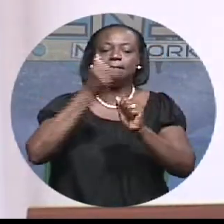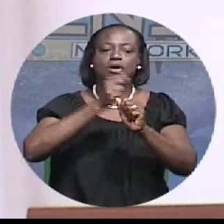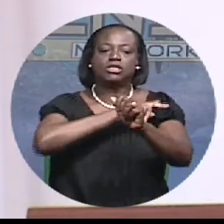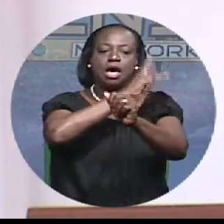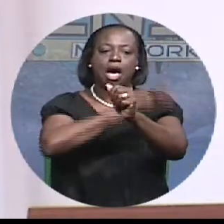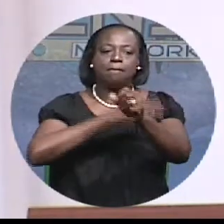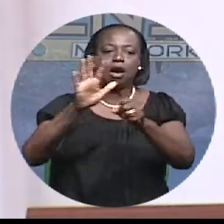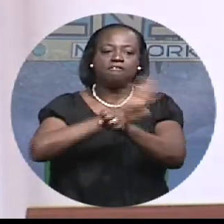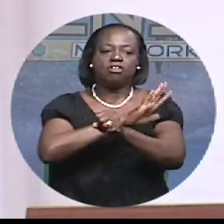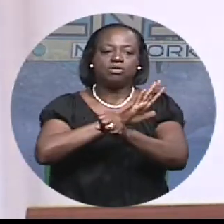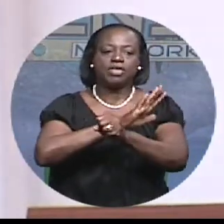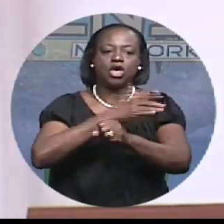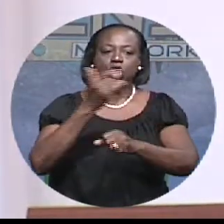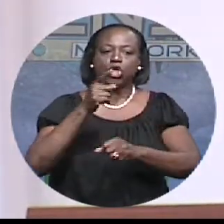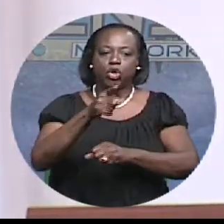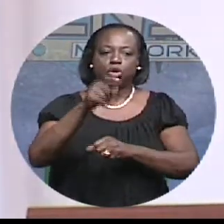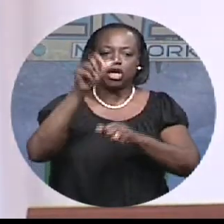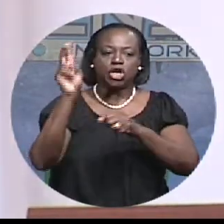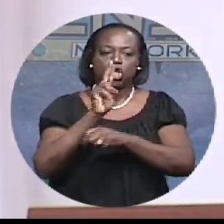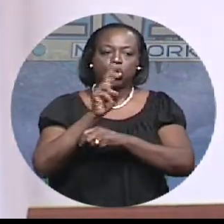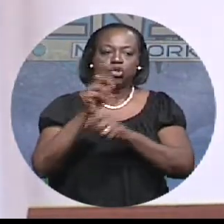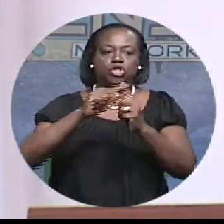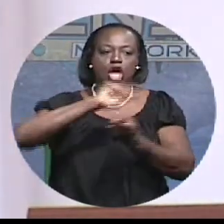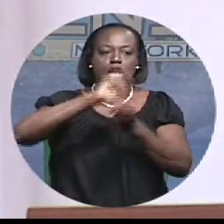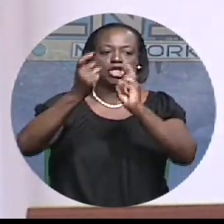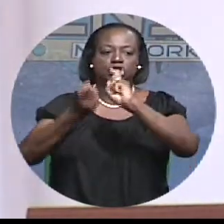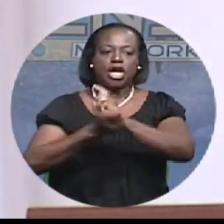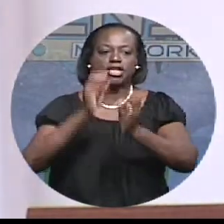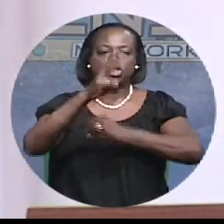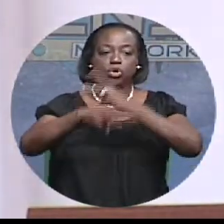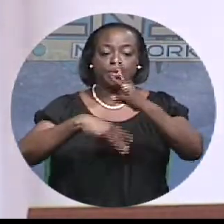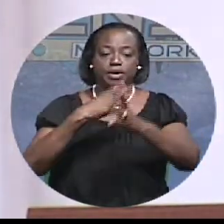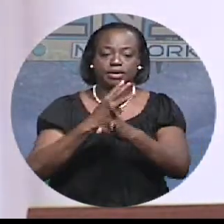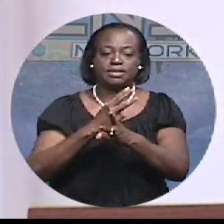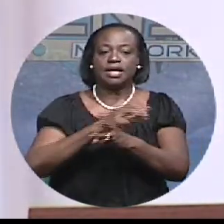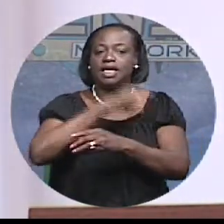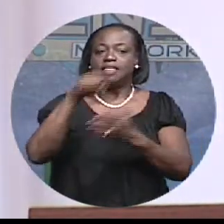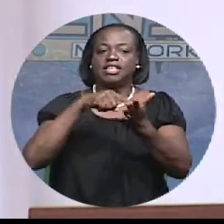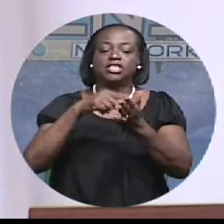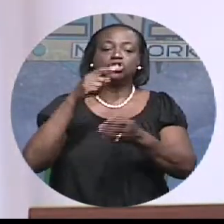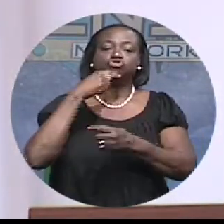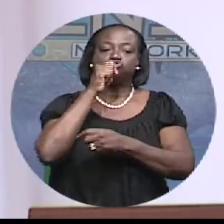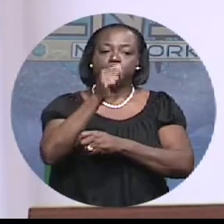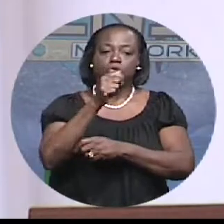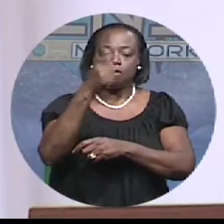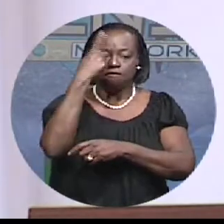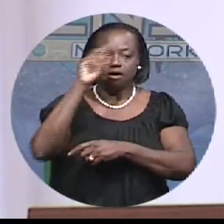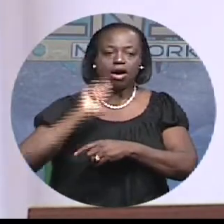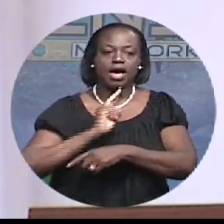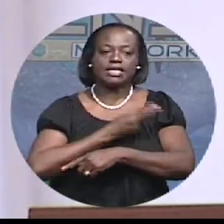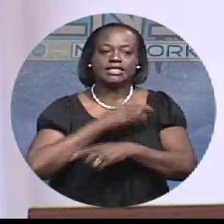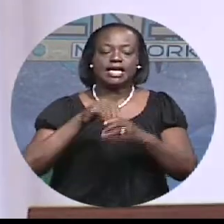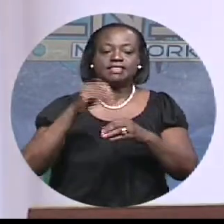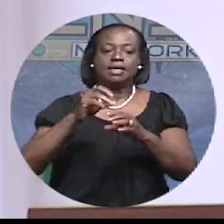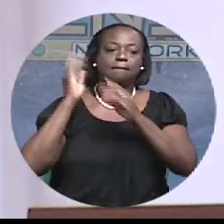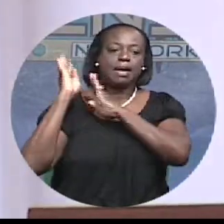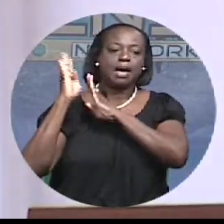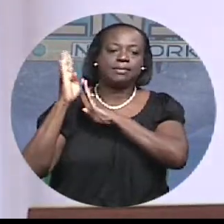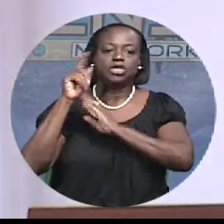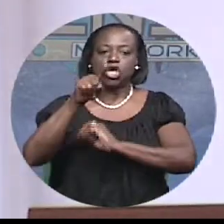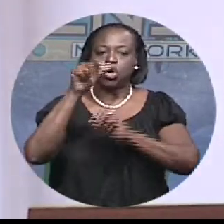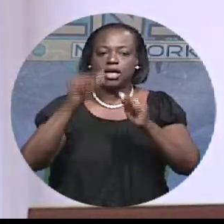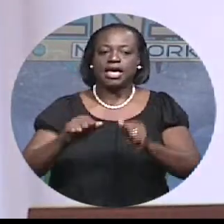to change the world. This holds true to us here in the Bahamas, but no doubt you'll be able to provide for your families and help make